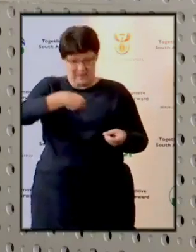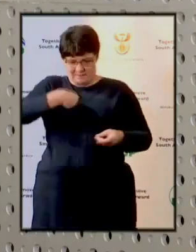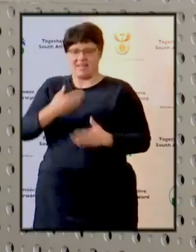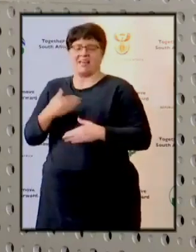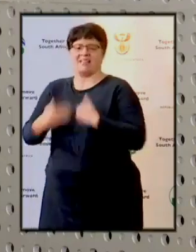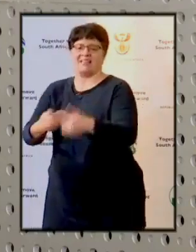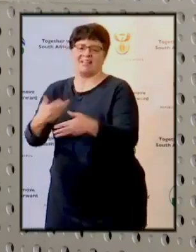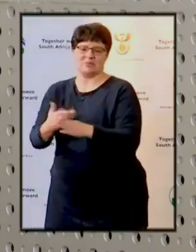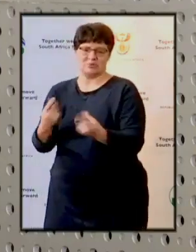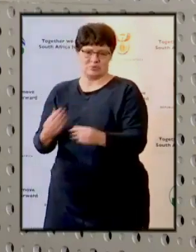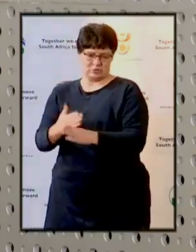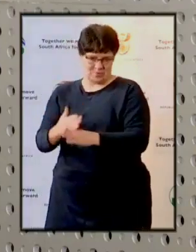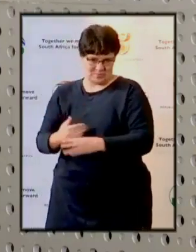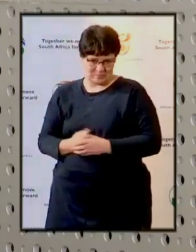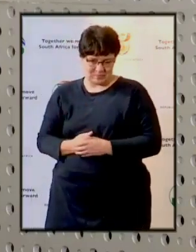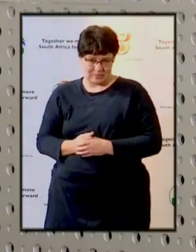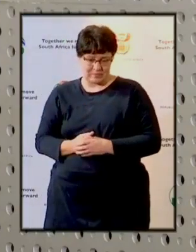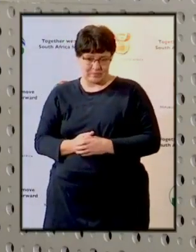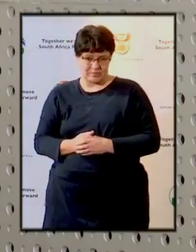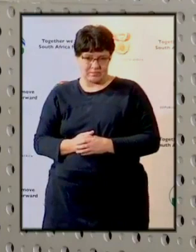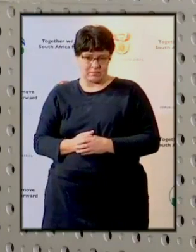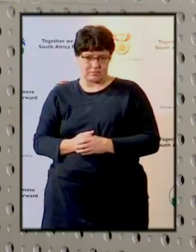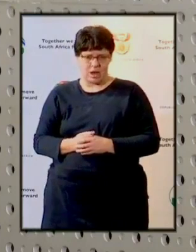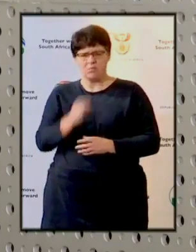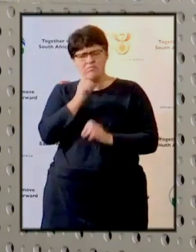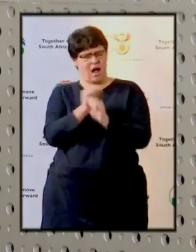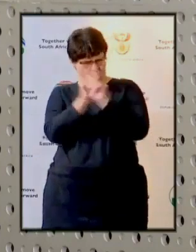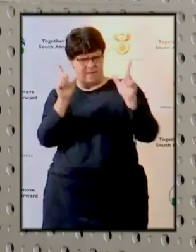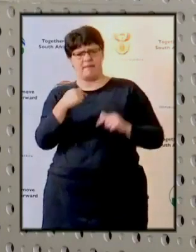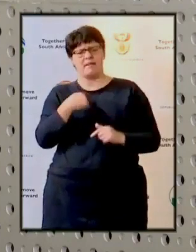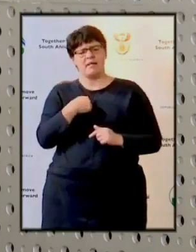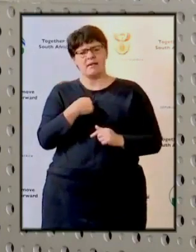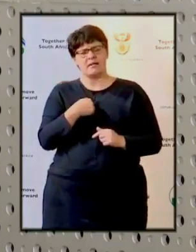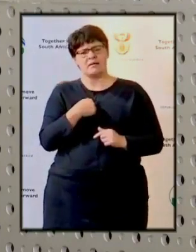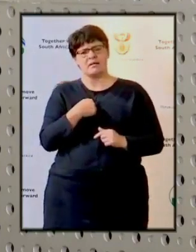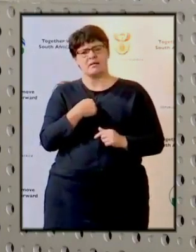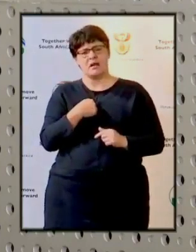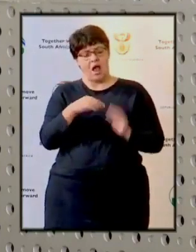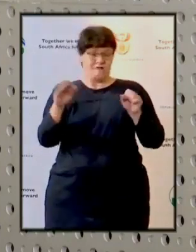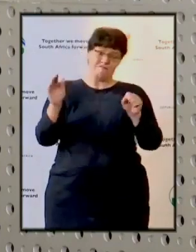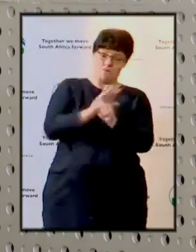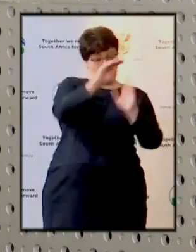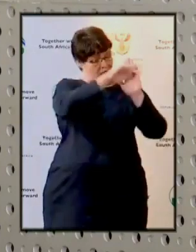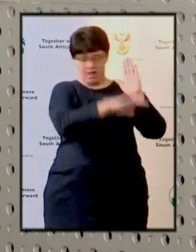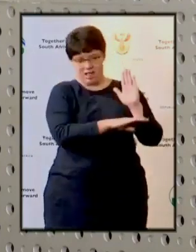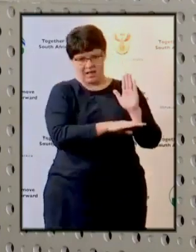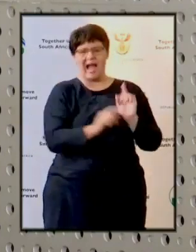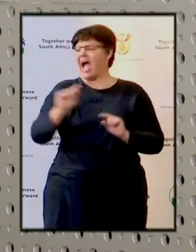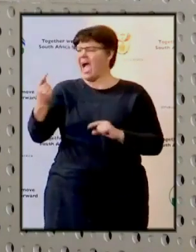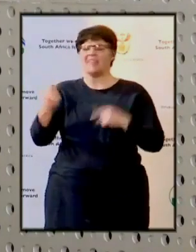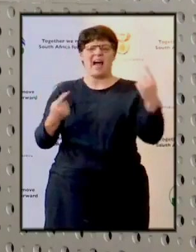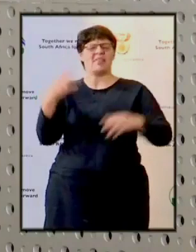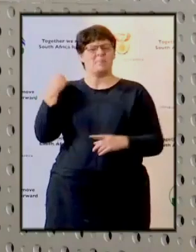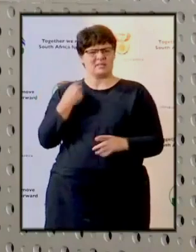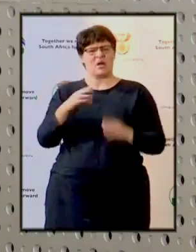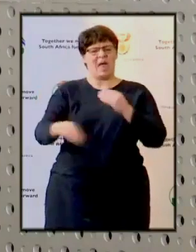operations. We recognize, of course, as government, that this is not the full list. Other colleagues will be adding to the